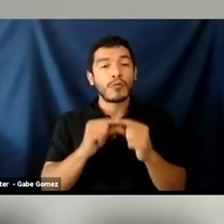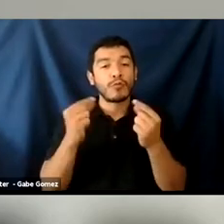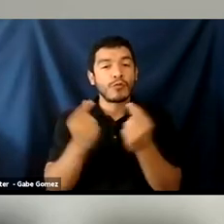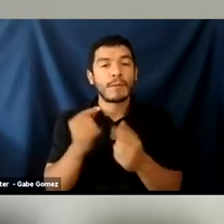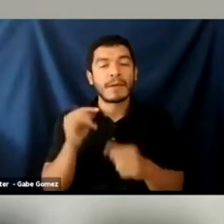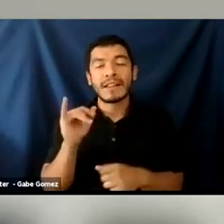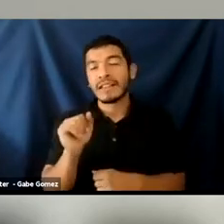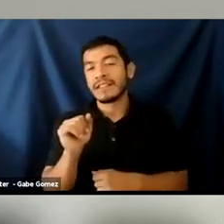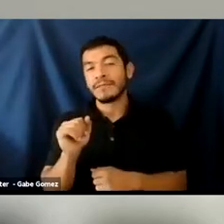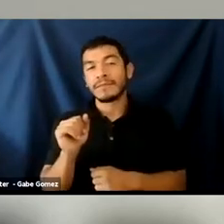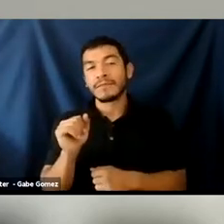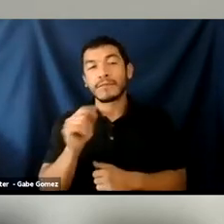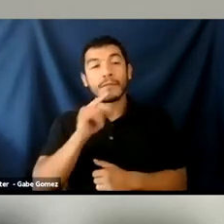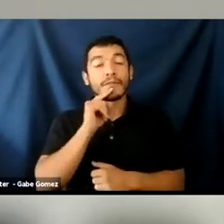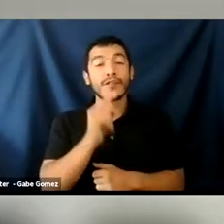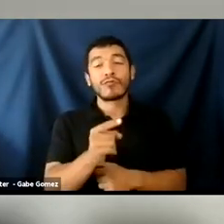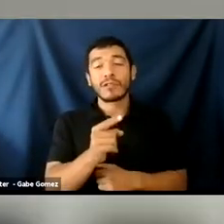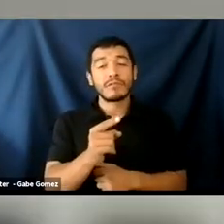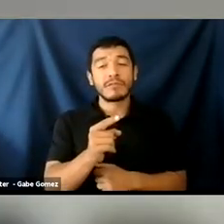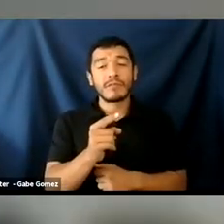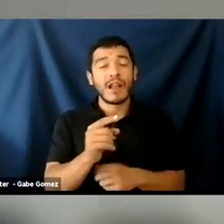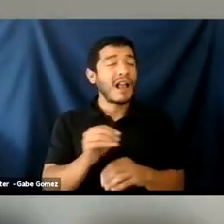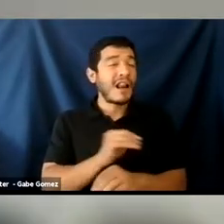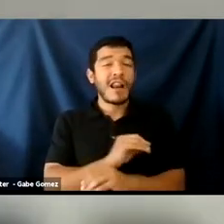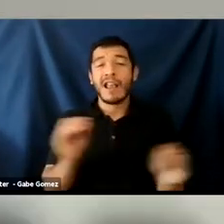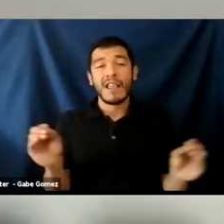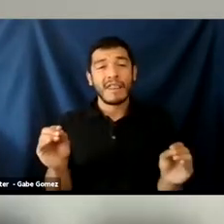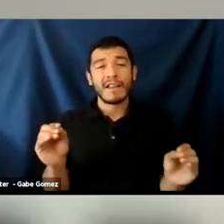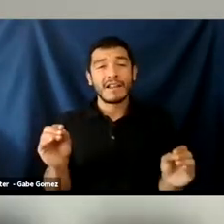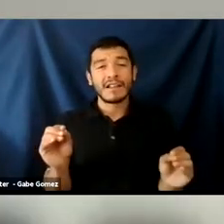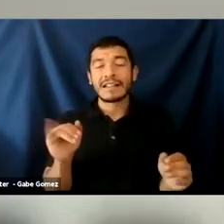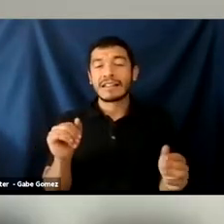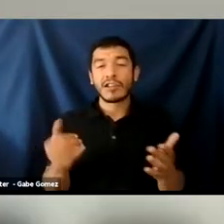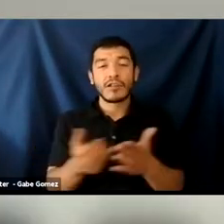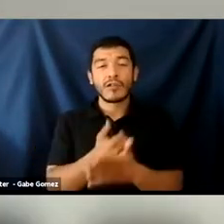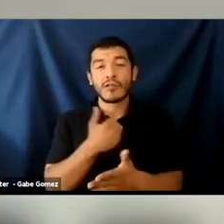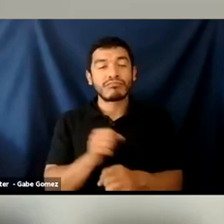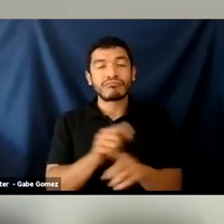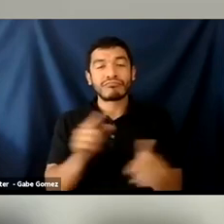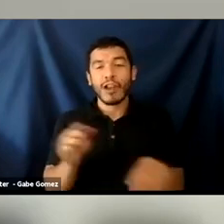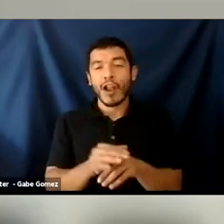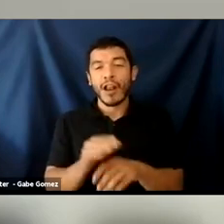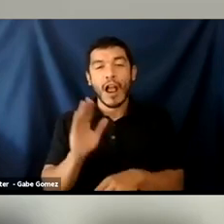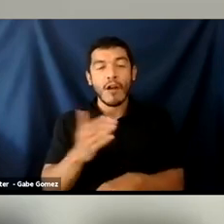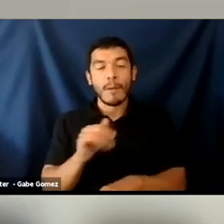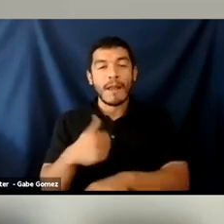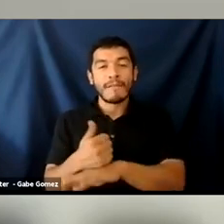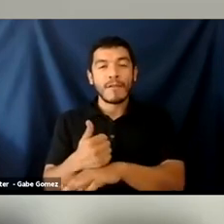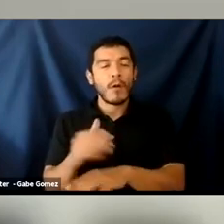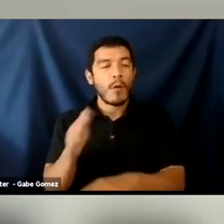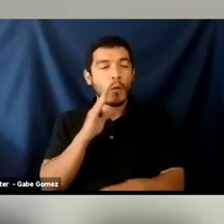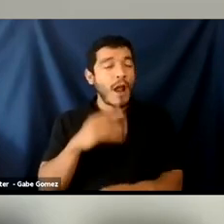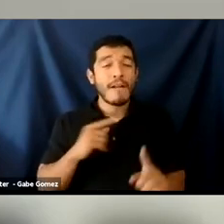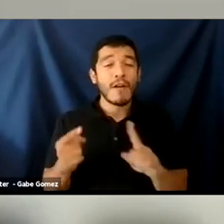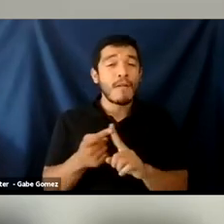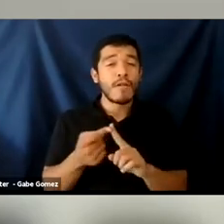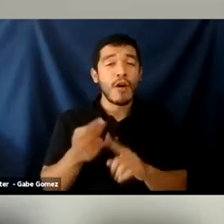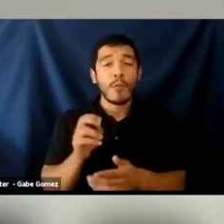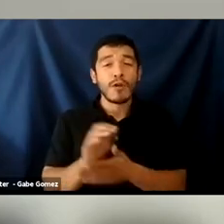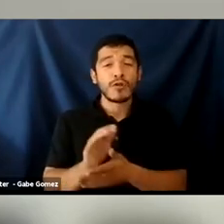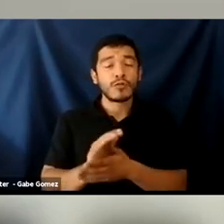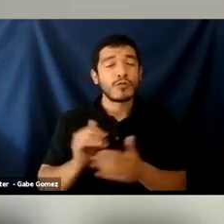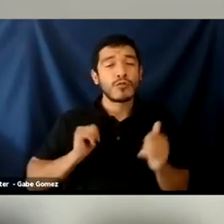is really nothing is yet out on the platform. We will have our first preschool